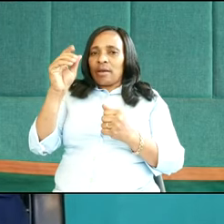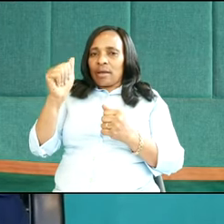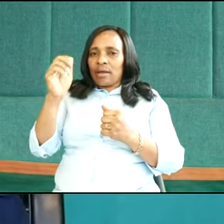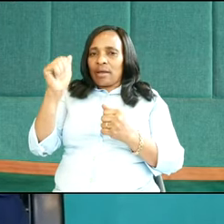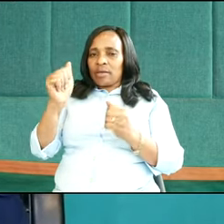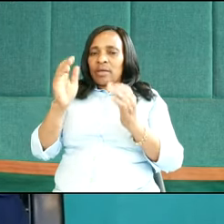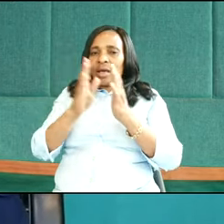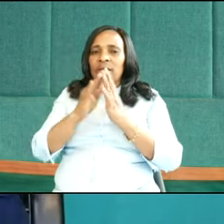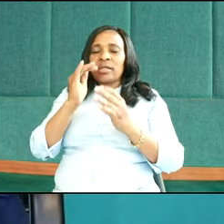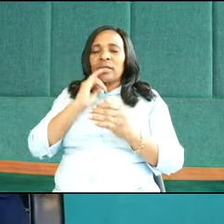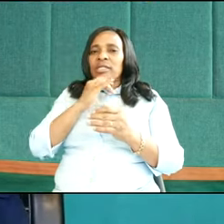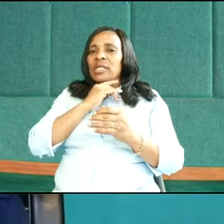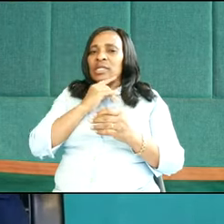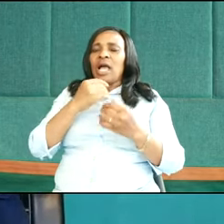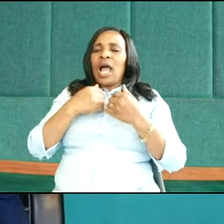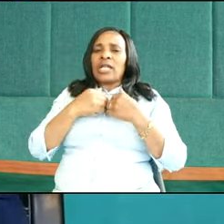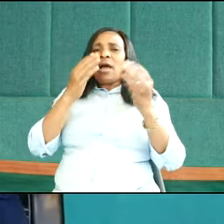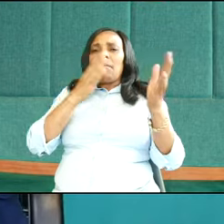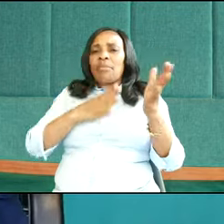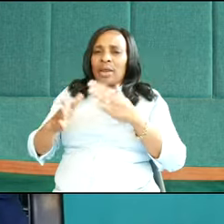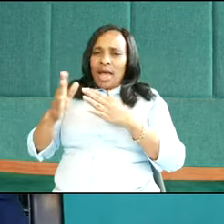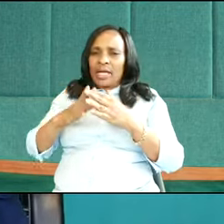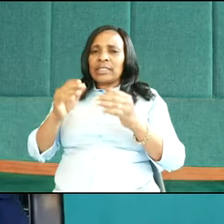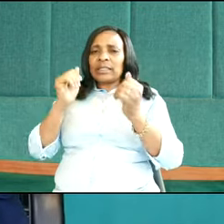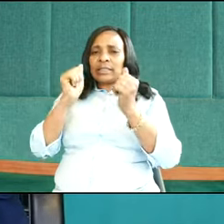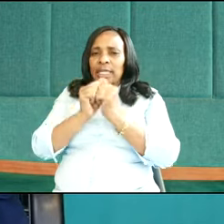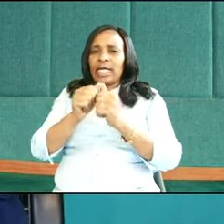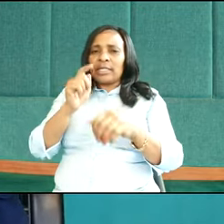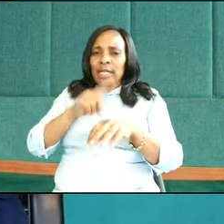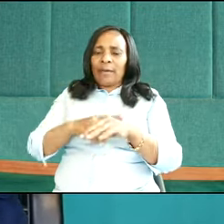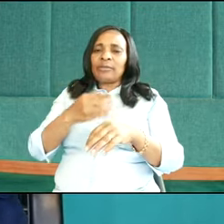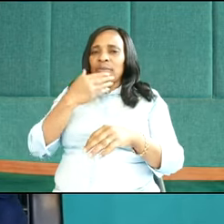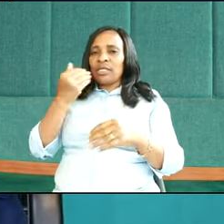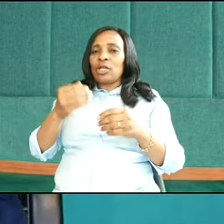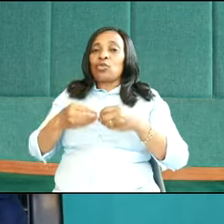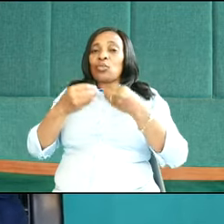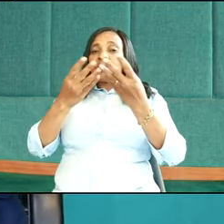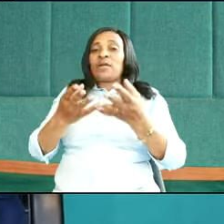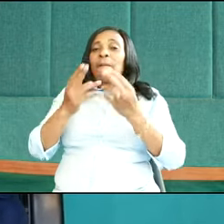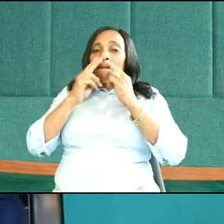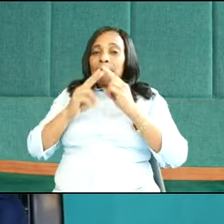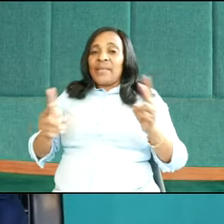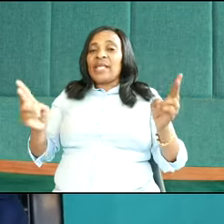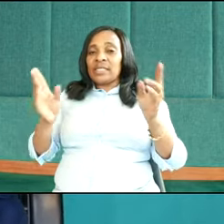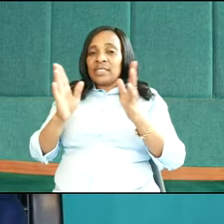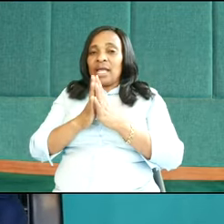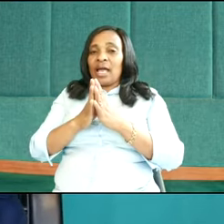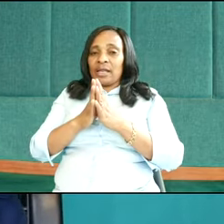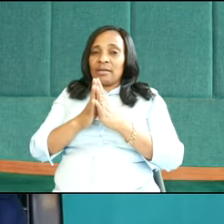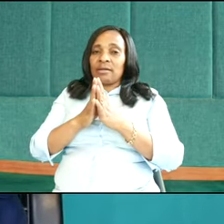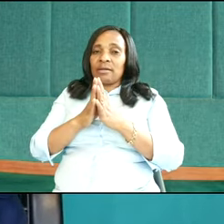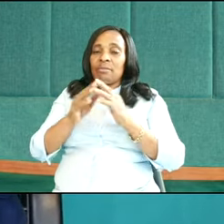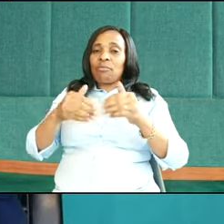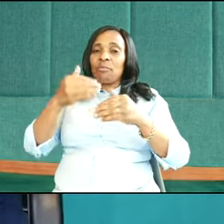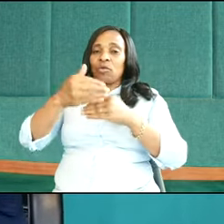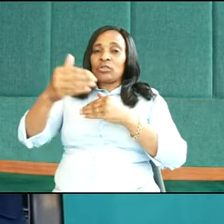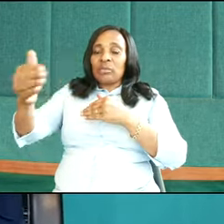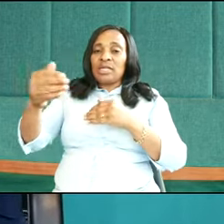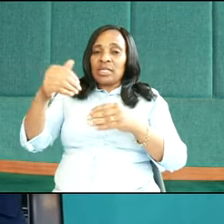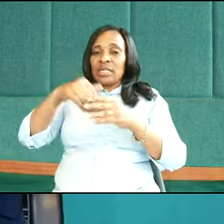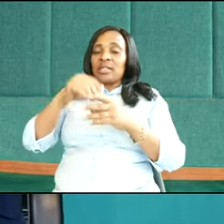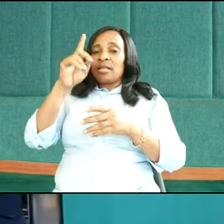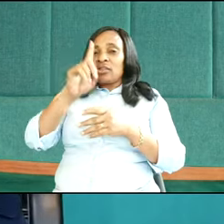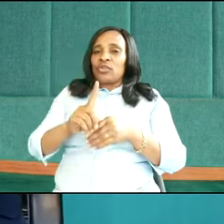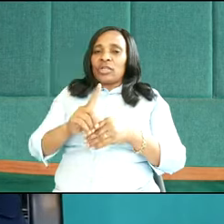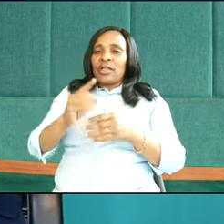know, a plan that was 10 times better, that would have brought peace and prosperity to the region like never before, you know. And all